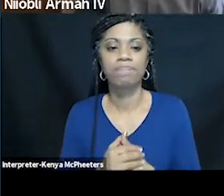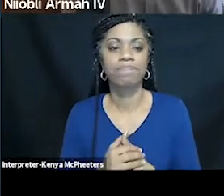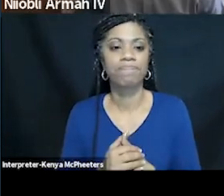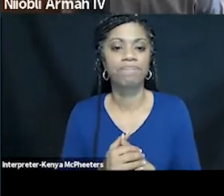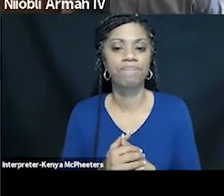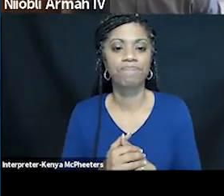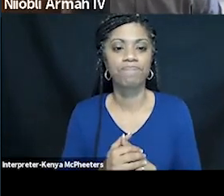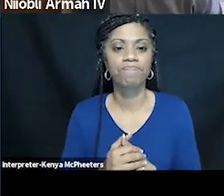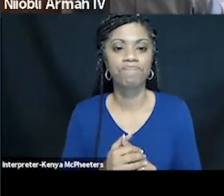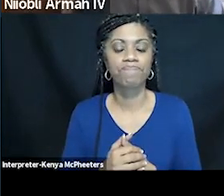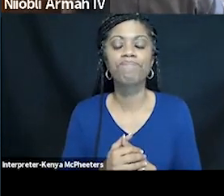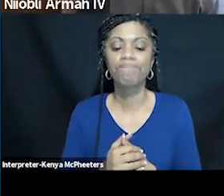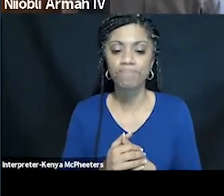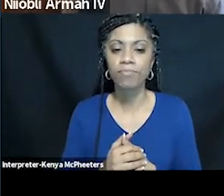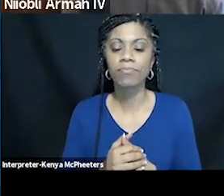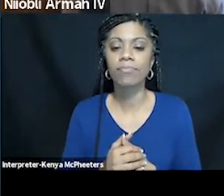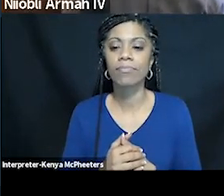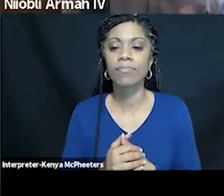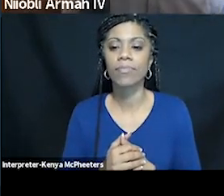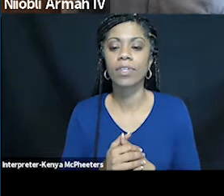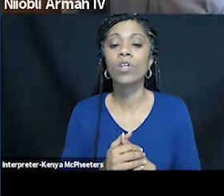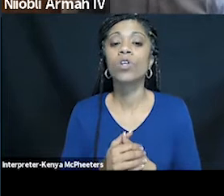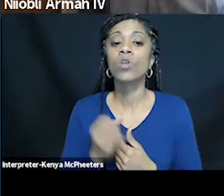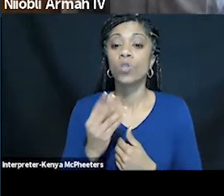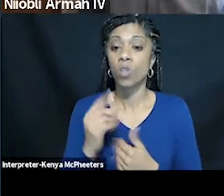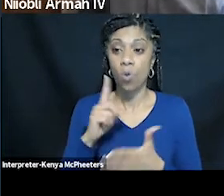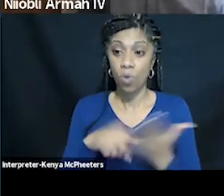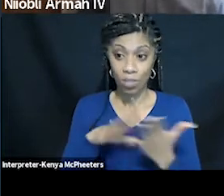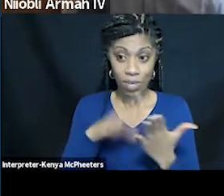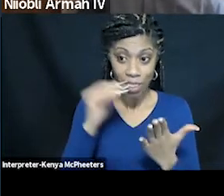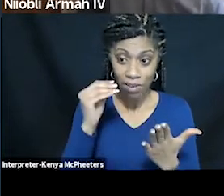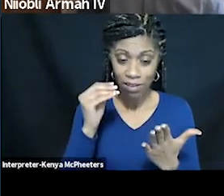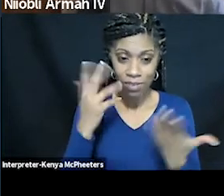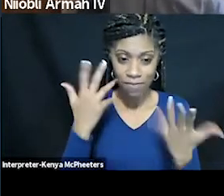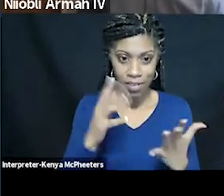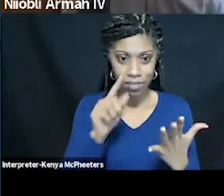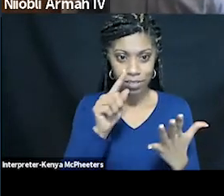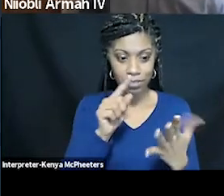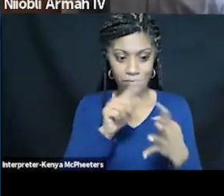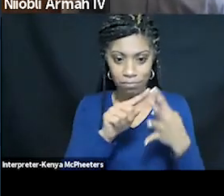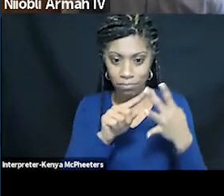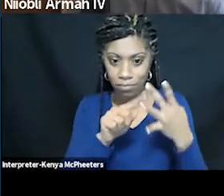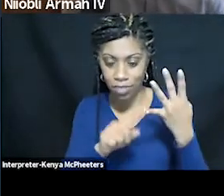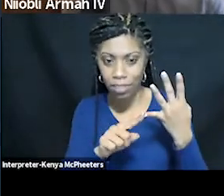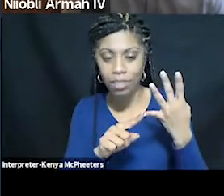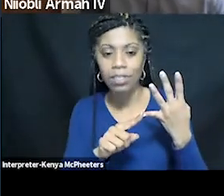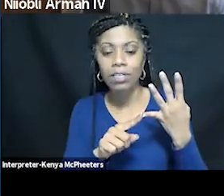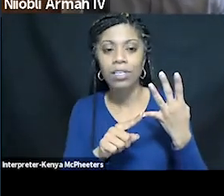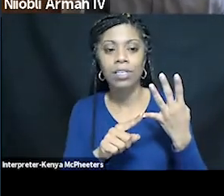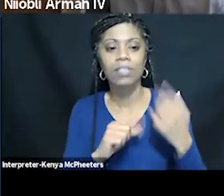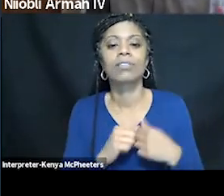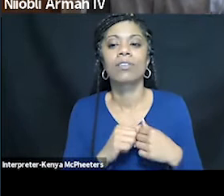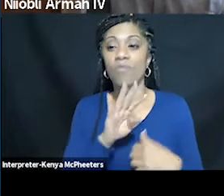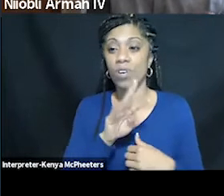So after speaking with you all, here's a little bit about what we learned at the beginning of the process. So about 43% said their organizations did not have a